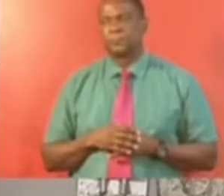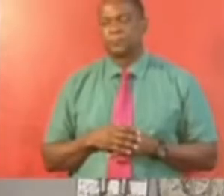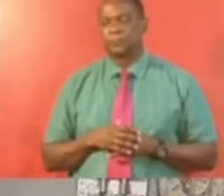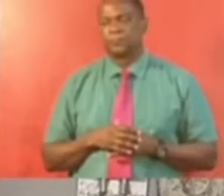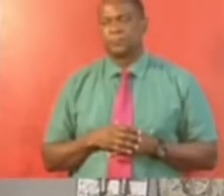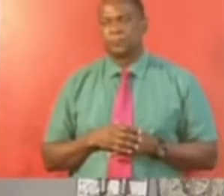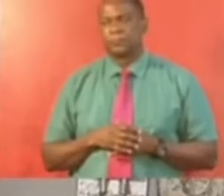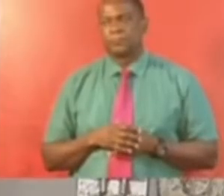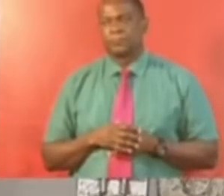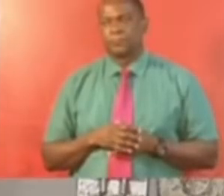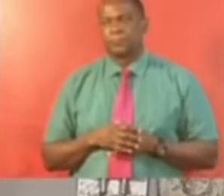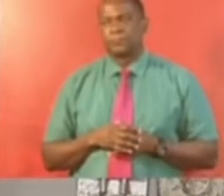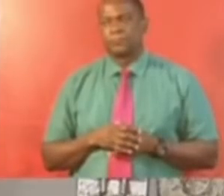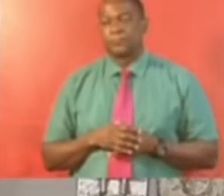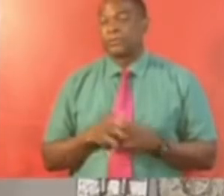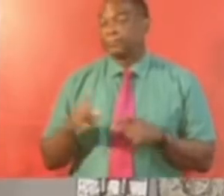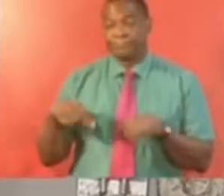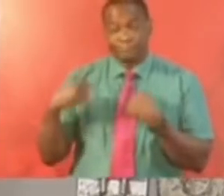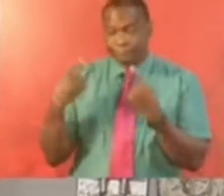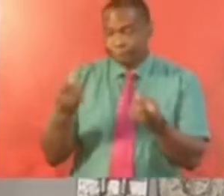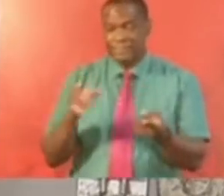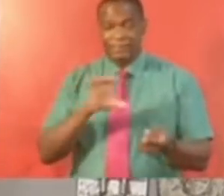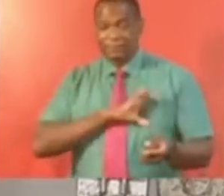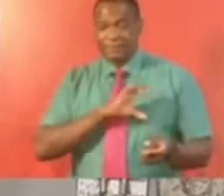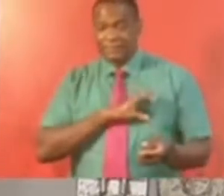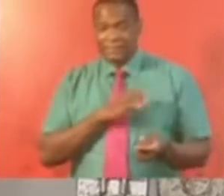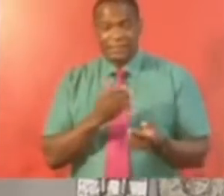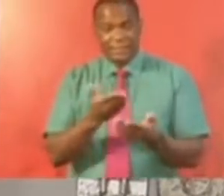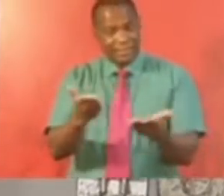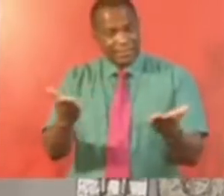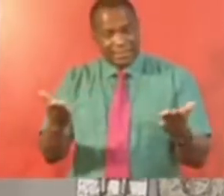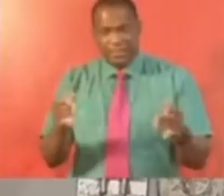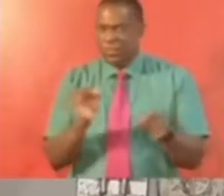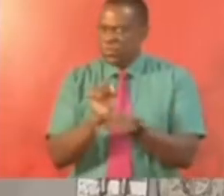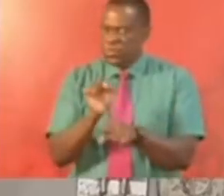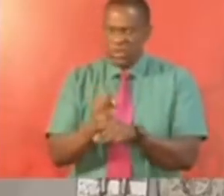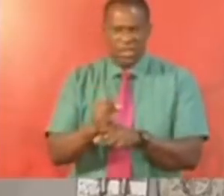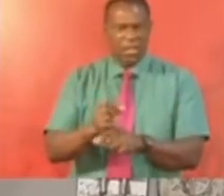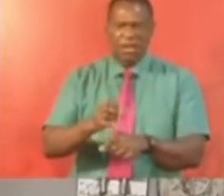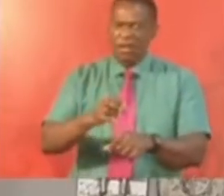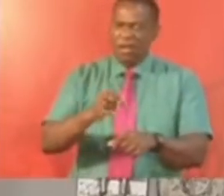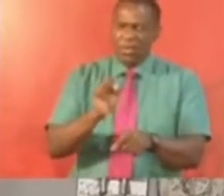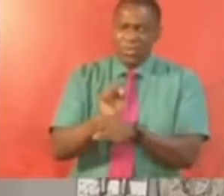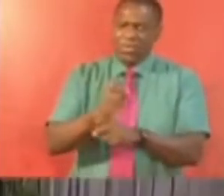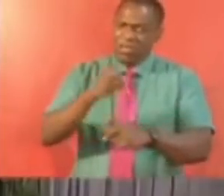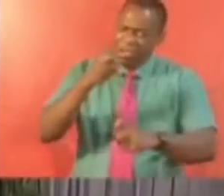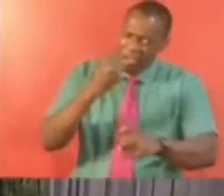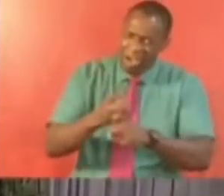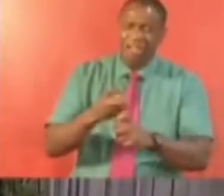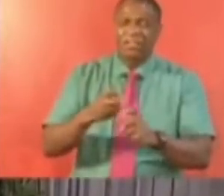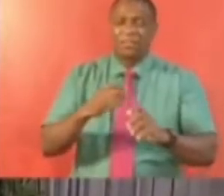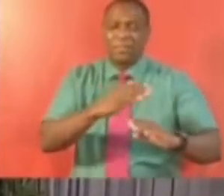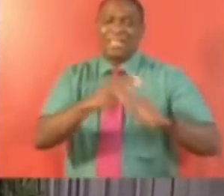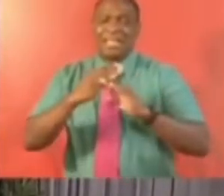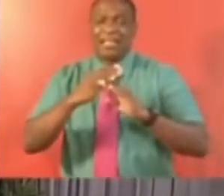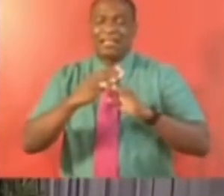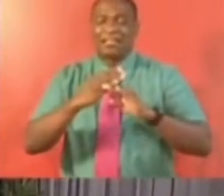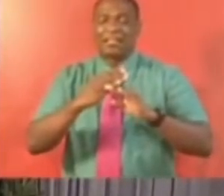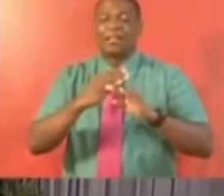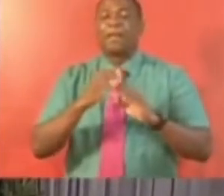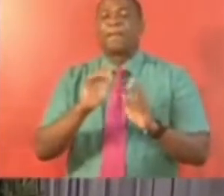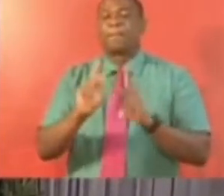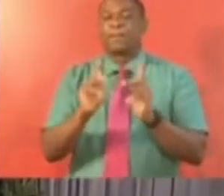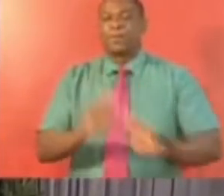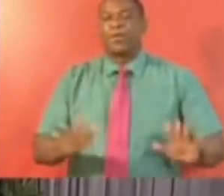doing what they had to do to protect the population. Continue to keep up the good work, TTPS. Thank you. Thank you, Candice. Thank you, Minister